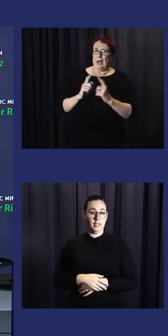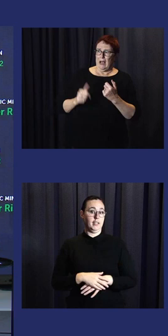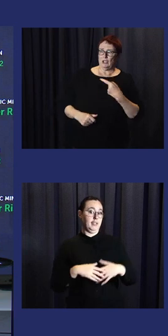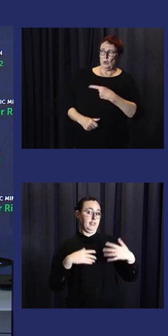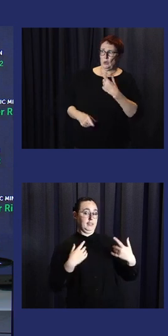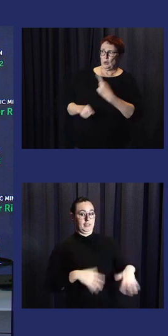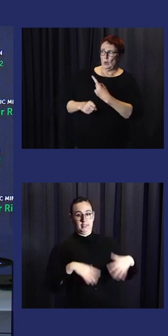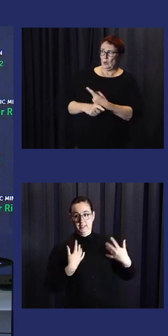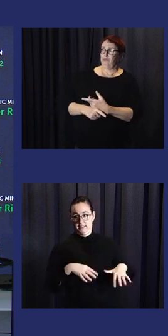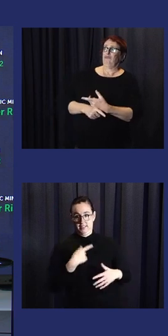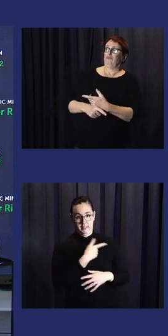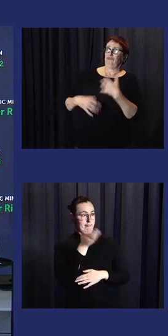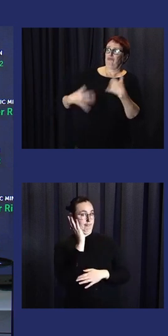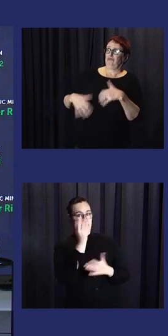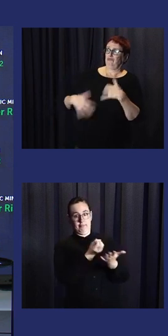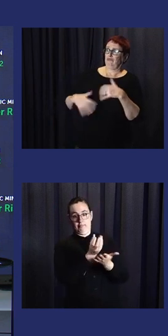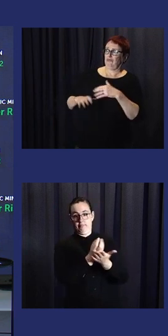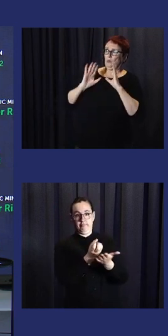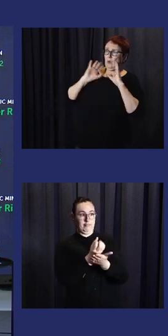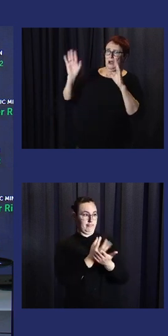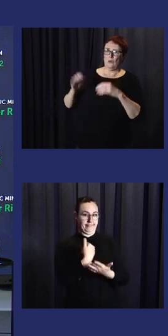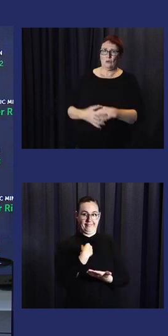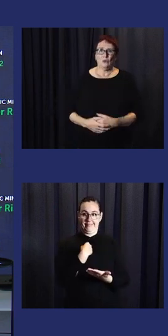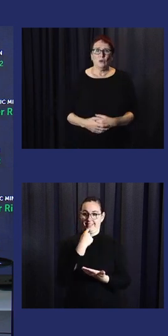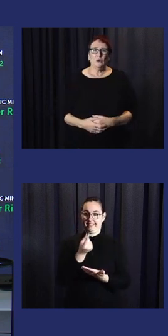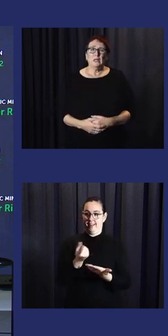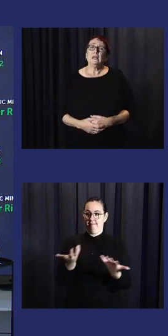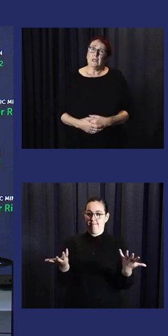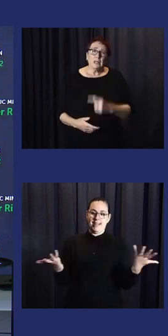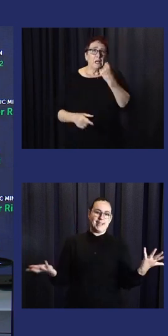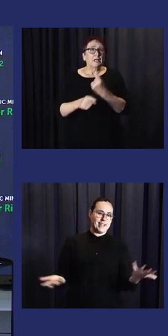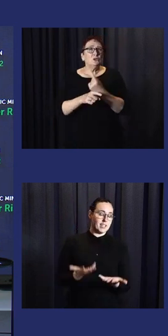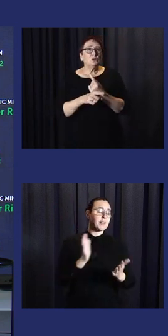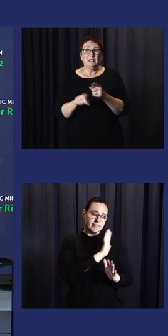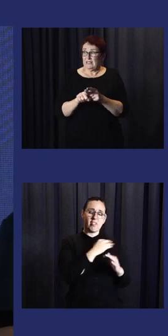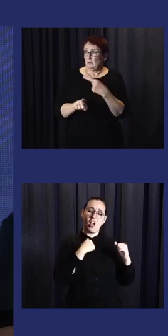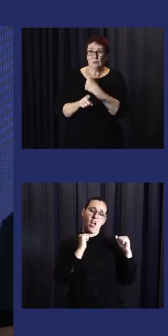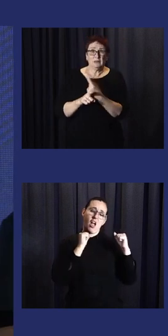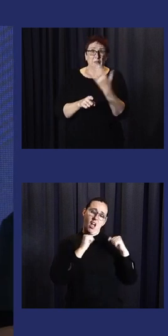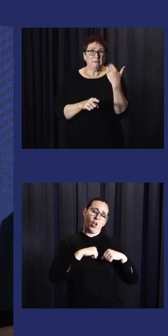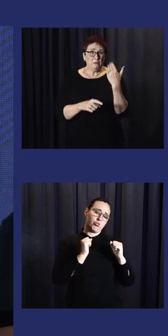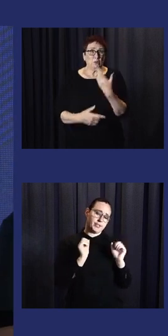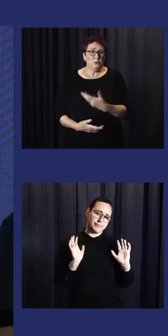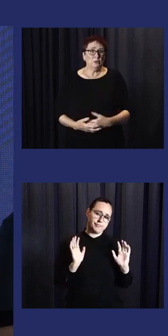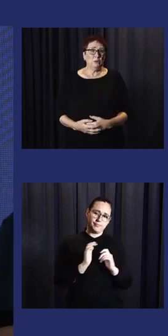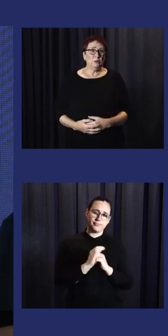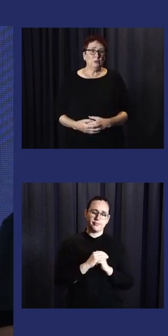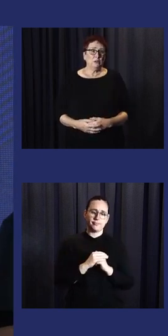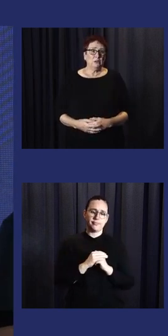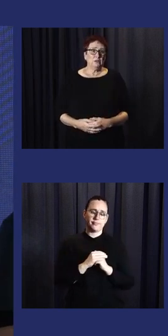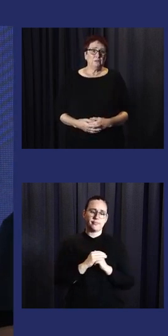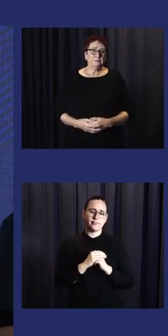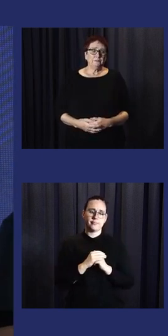Nolene's eloquence. Yeah. But you know, I would say many things along the lines of what you have said, Nolene. There